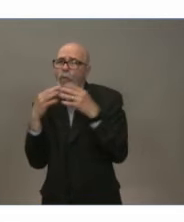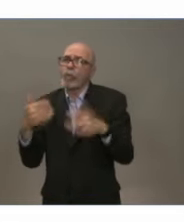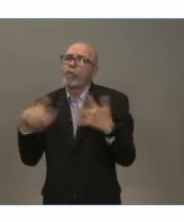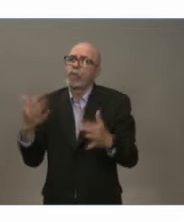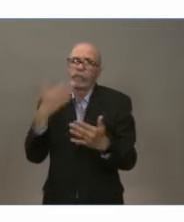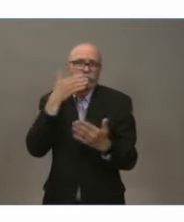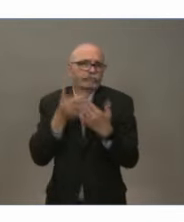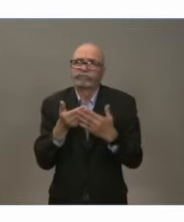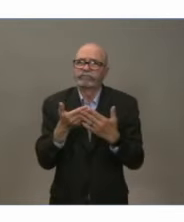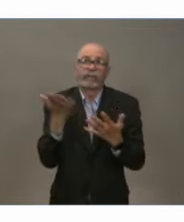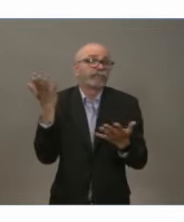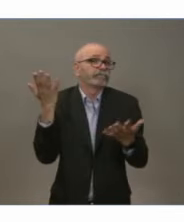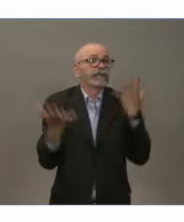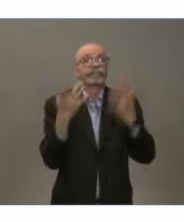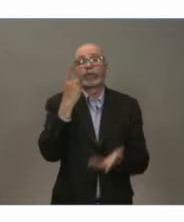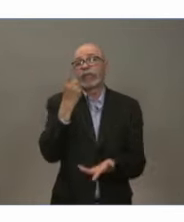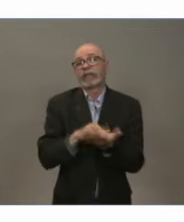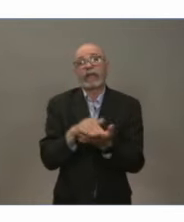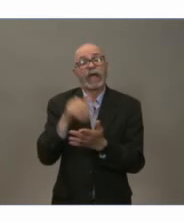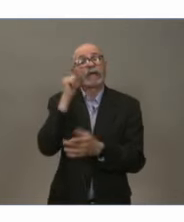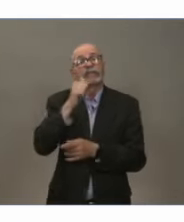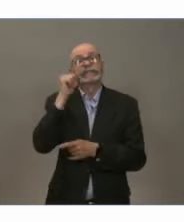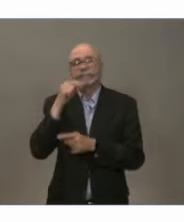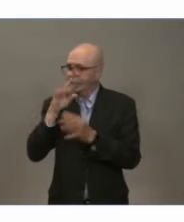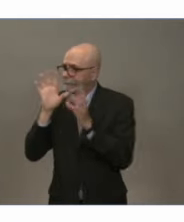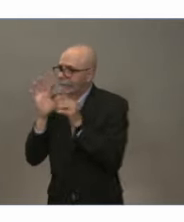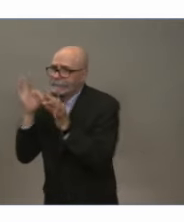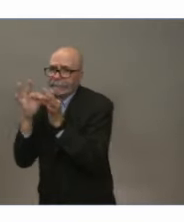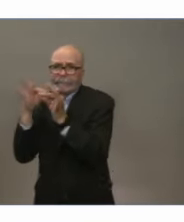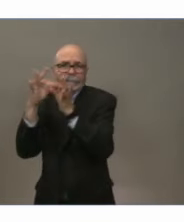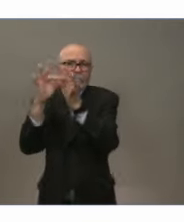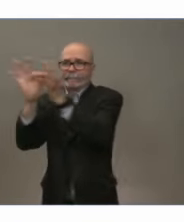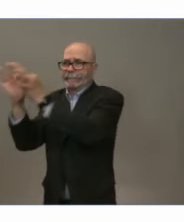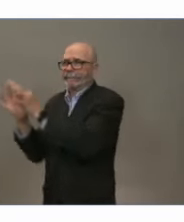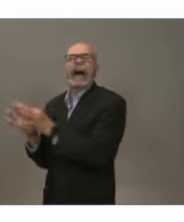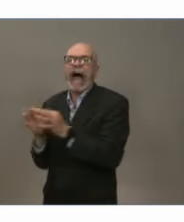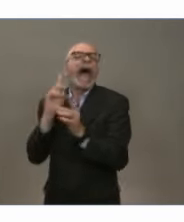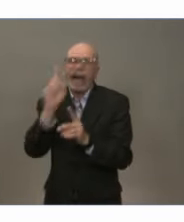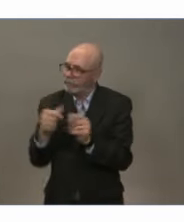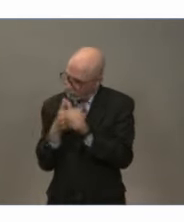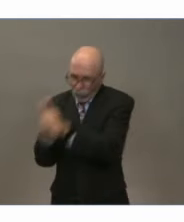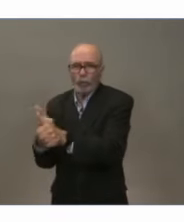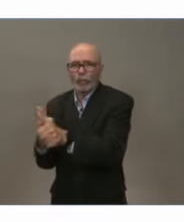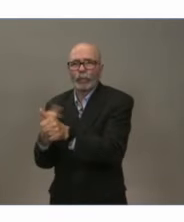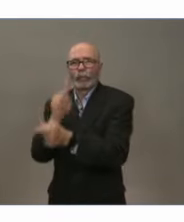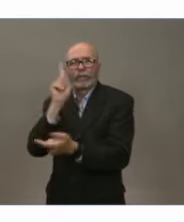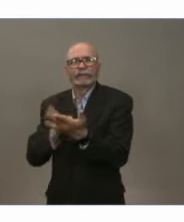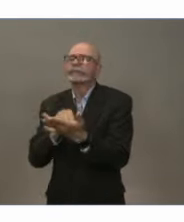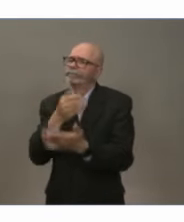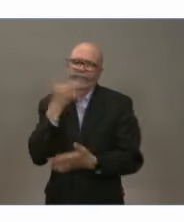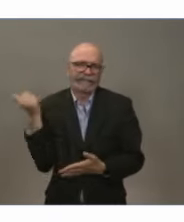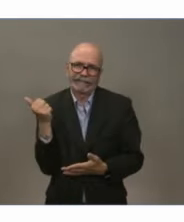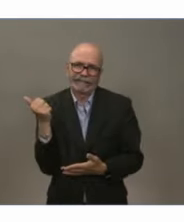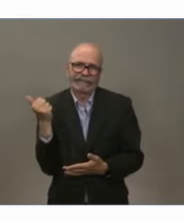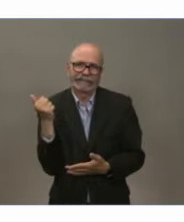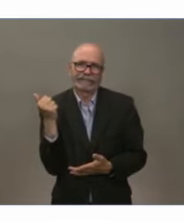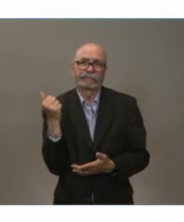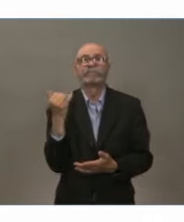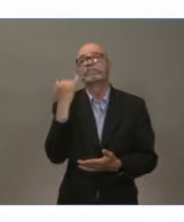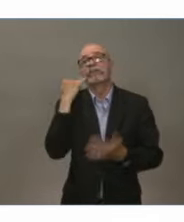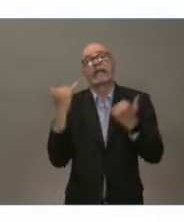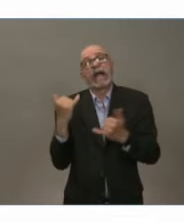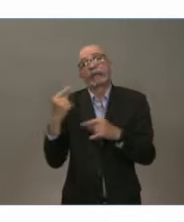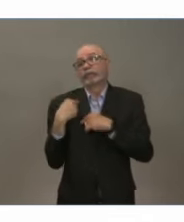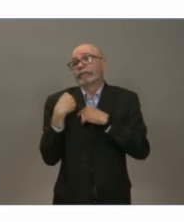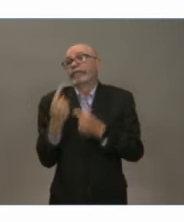tests today. And again, that testing is necessary. We have anywhere between 2 to 4% of our